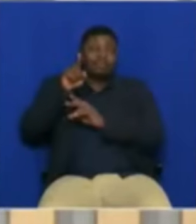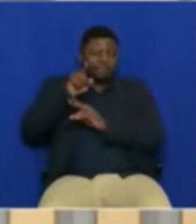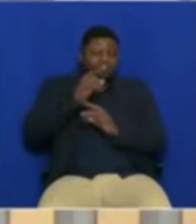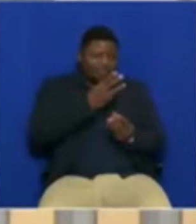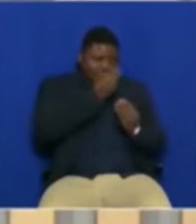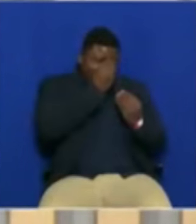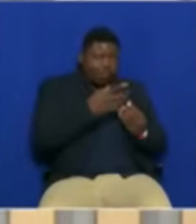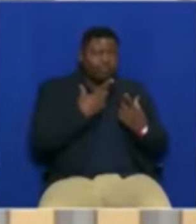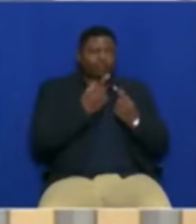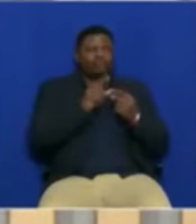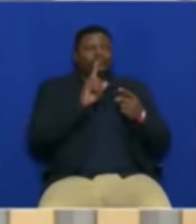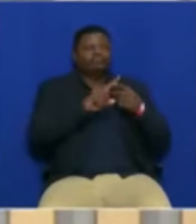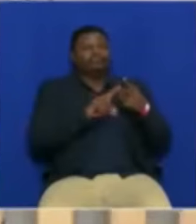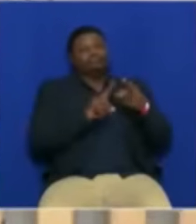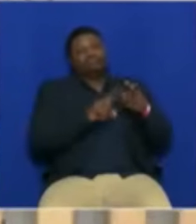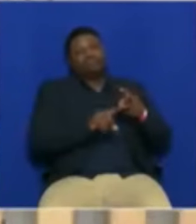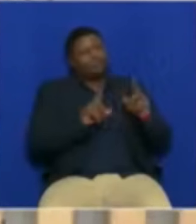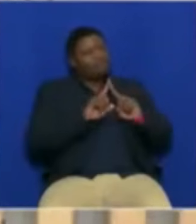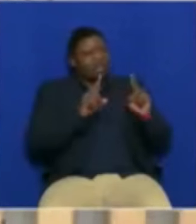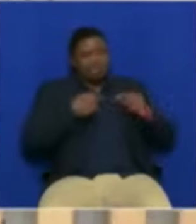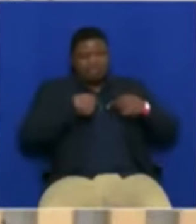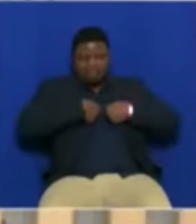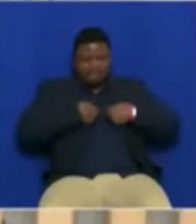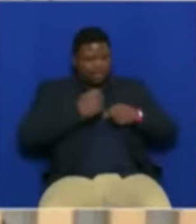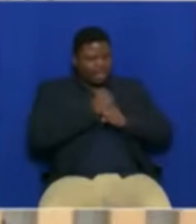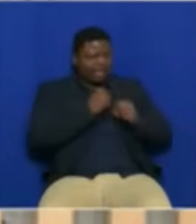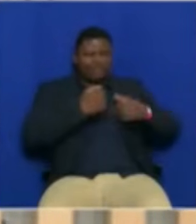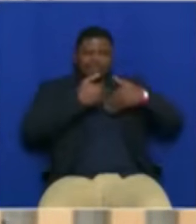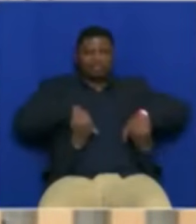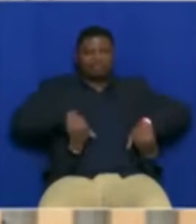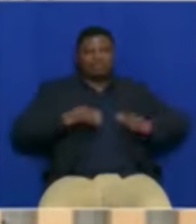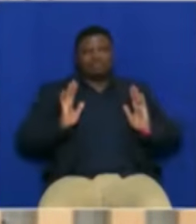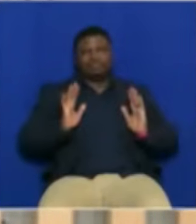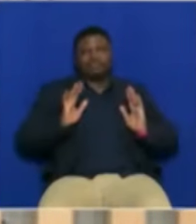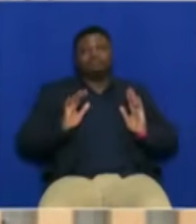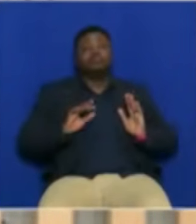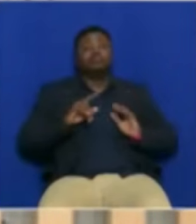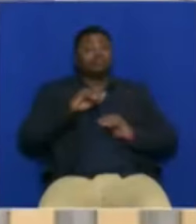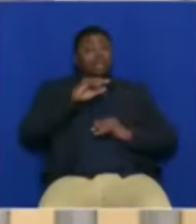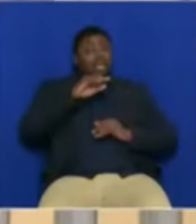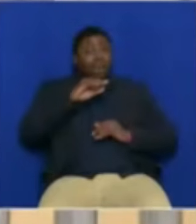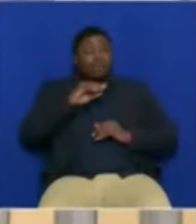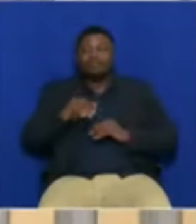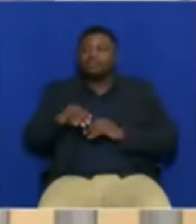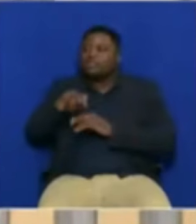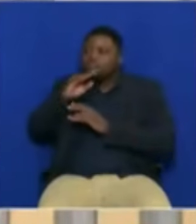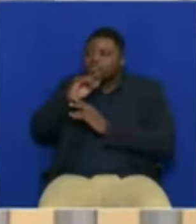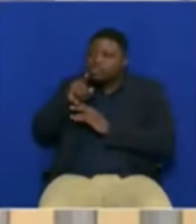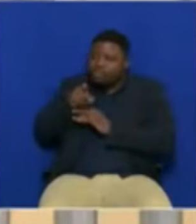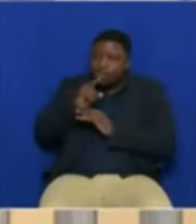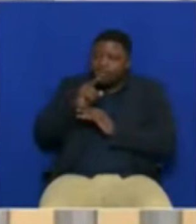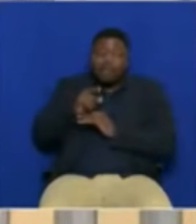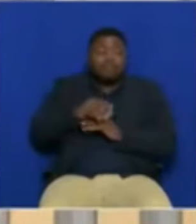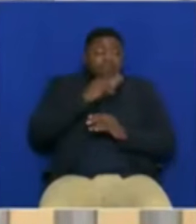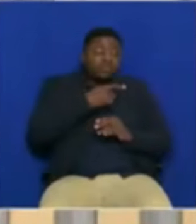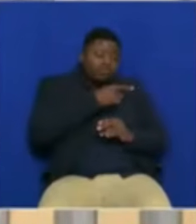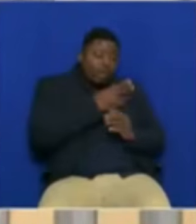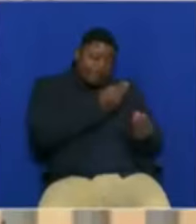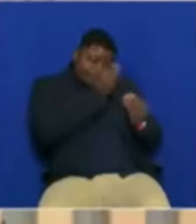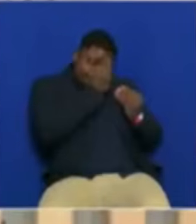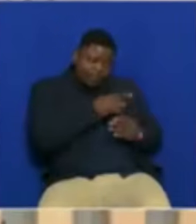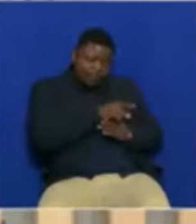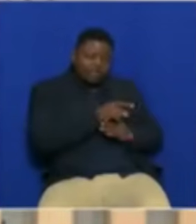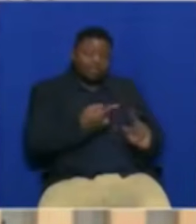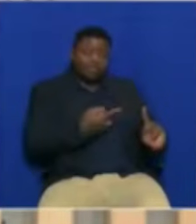Okay. But you didn't ask him to go retrieve the dockets from the inspectorate? That's not my tasking. So